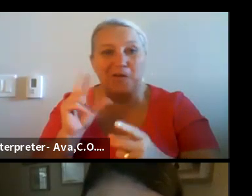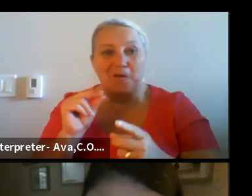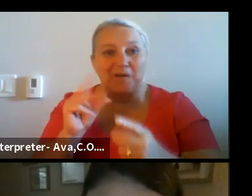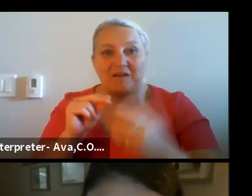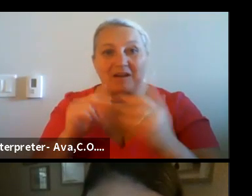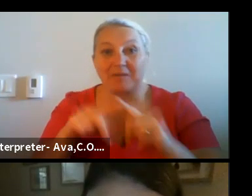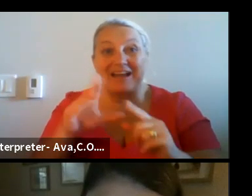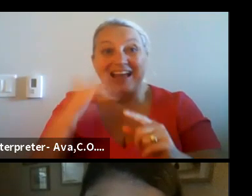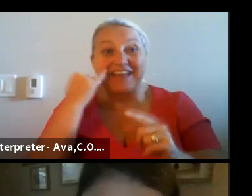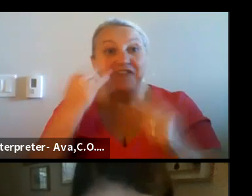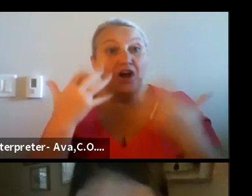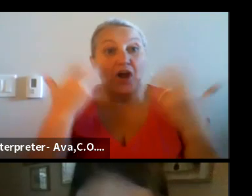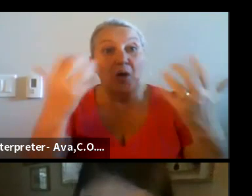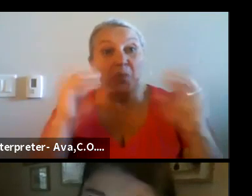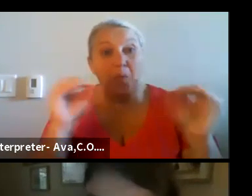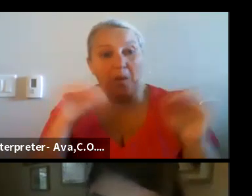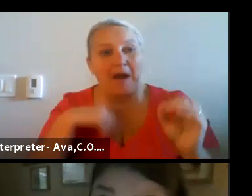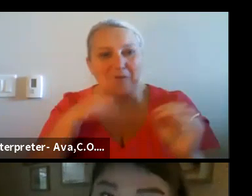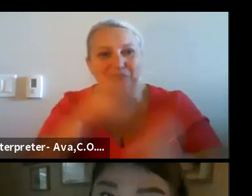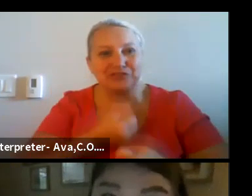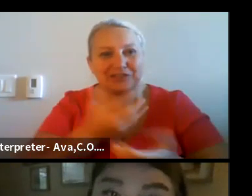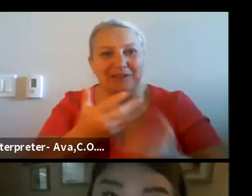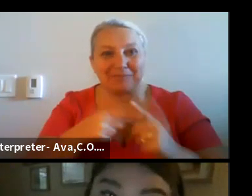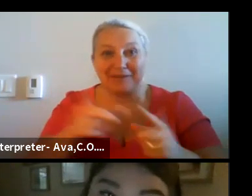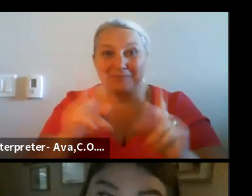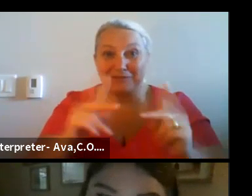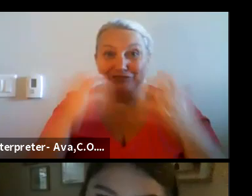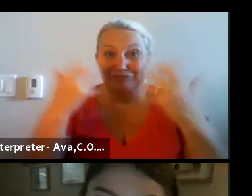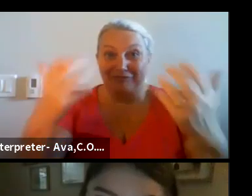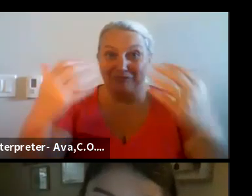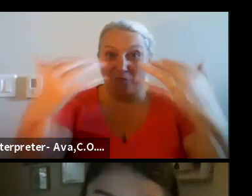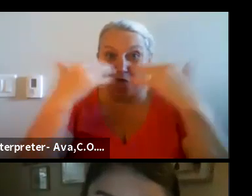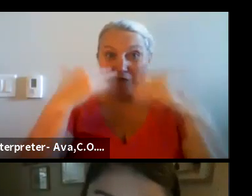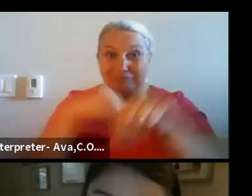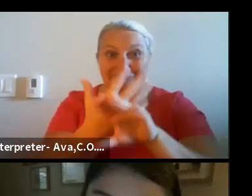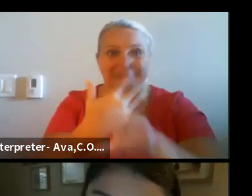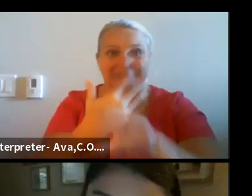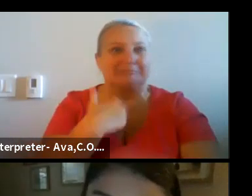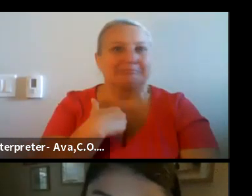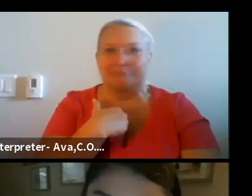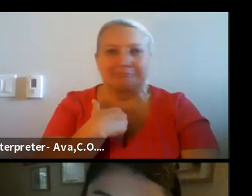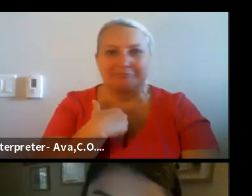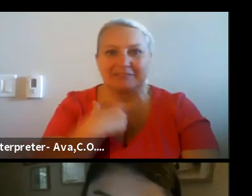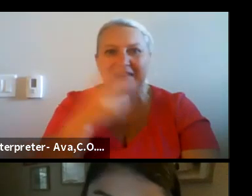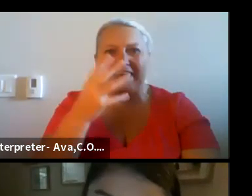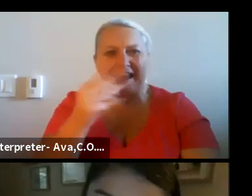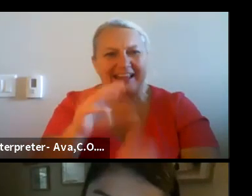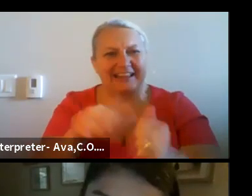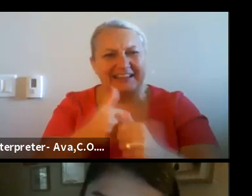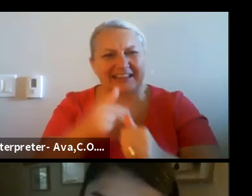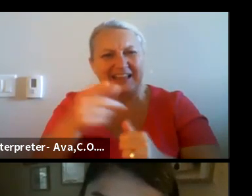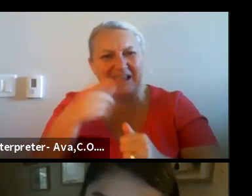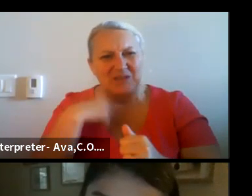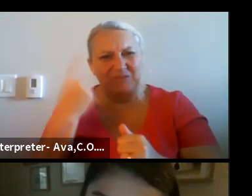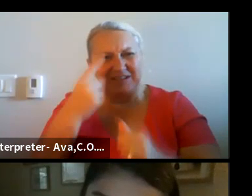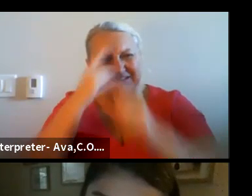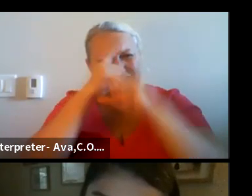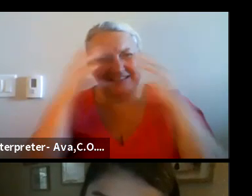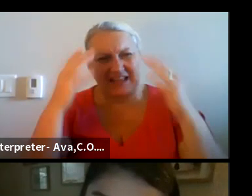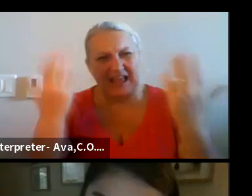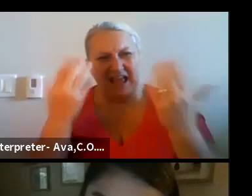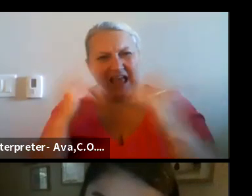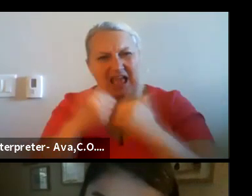have an audience, I would. So it's a particular. And I wonder about how what I composed would